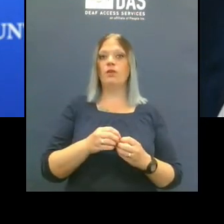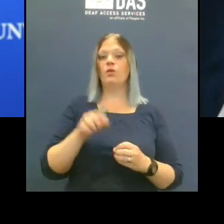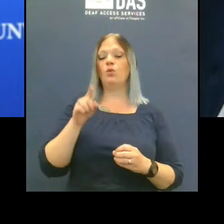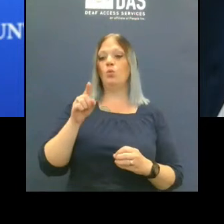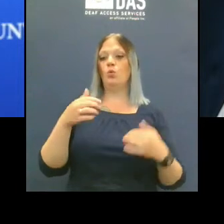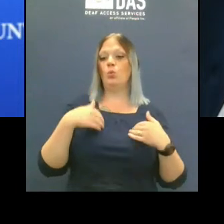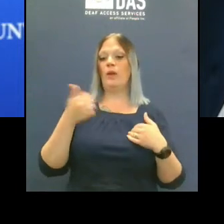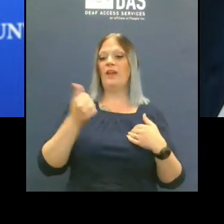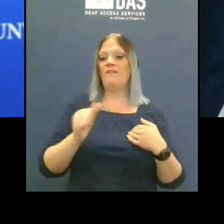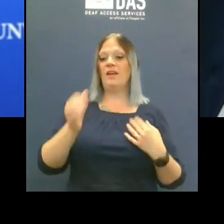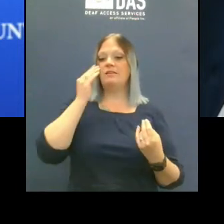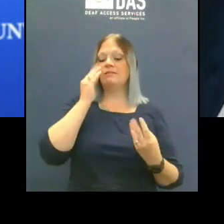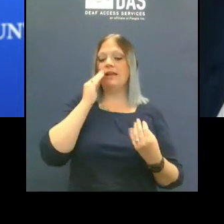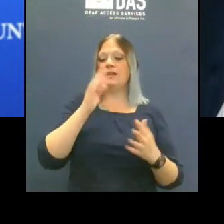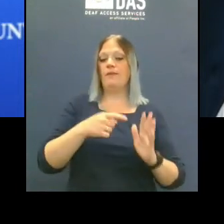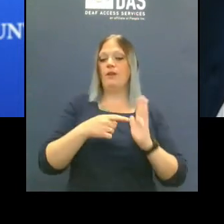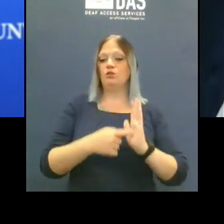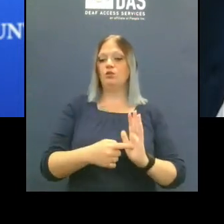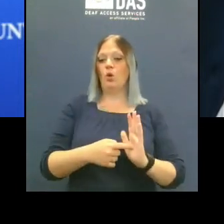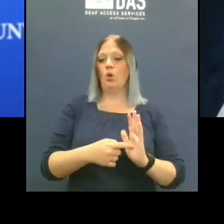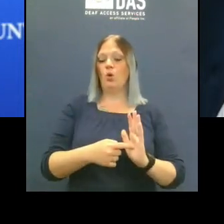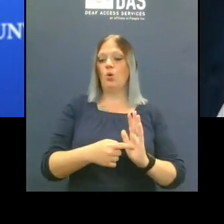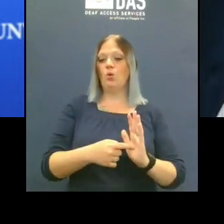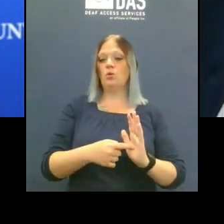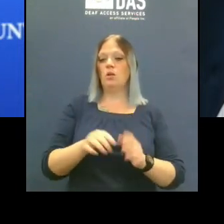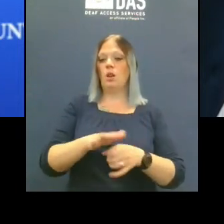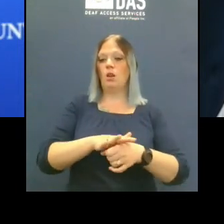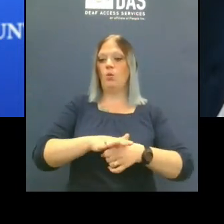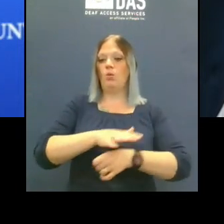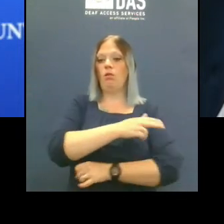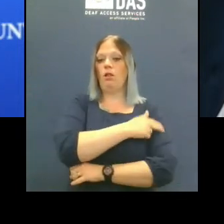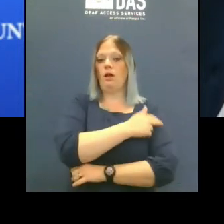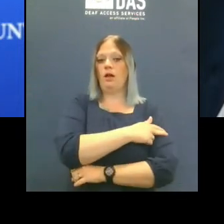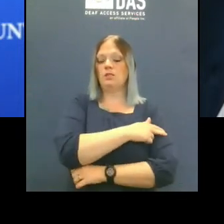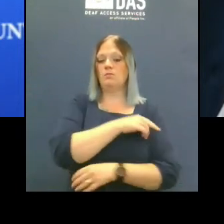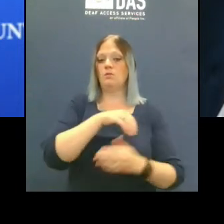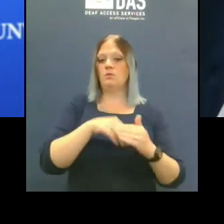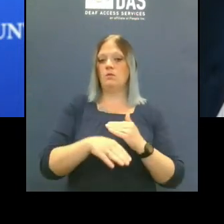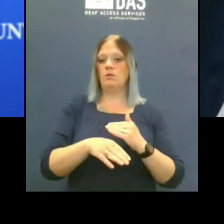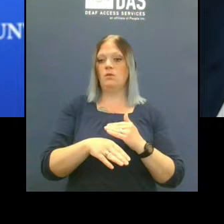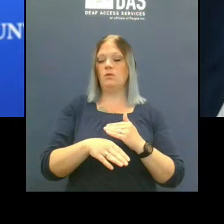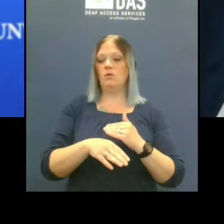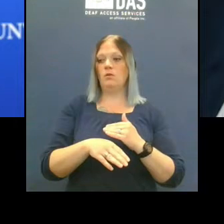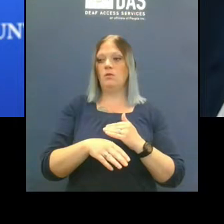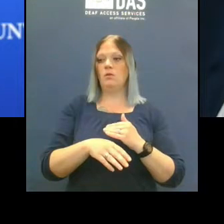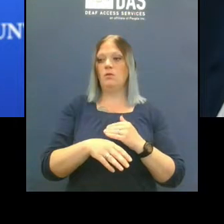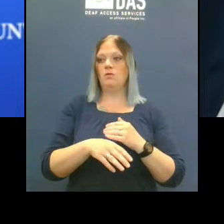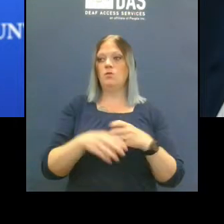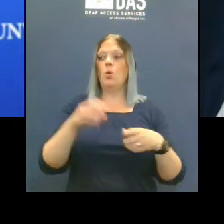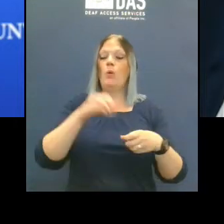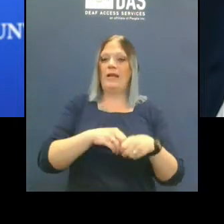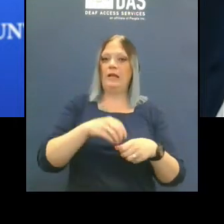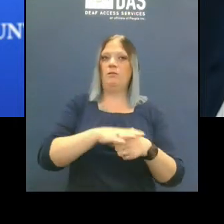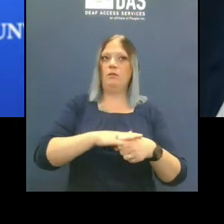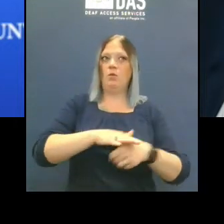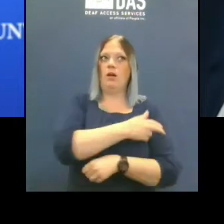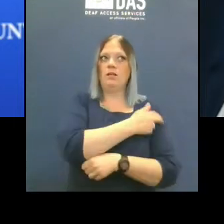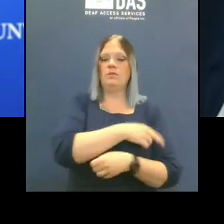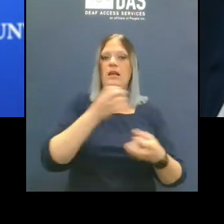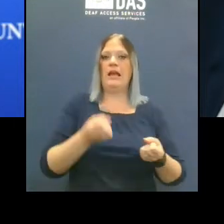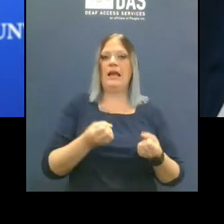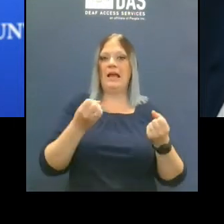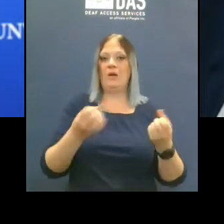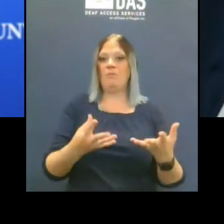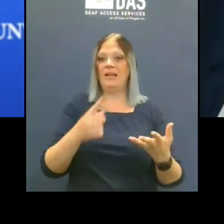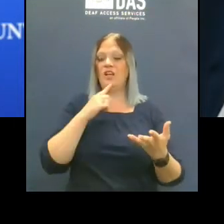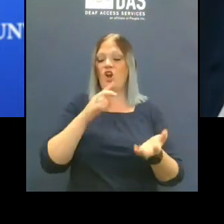any data that shows the local hospitalizations, among the current local hospitalizations, how many of those are